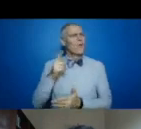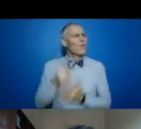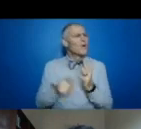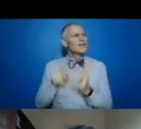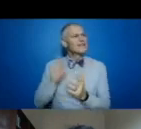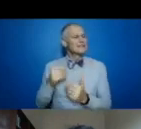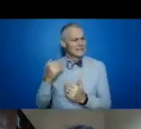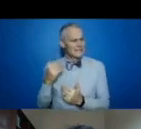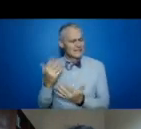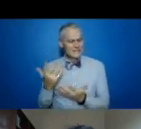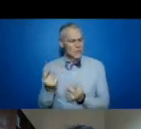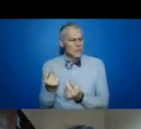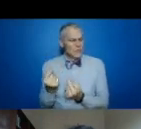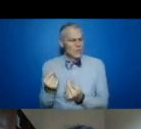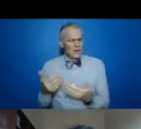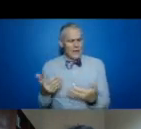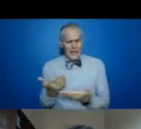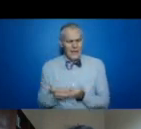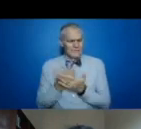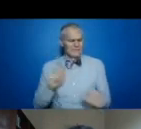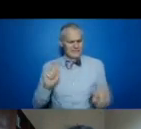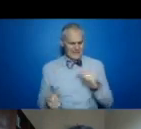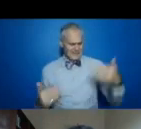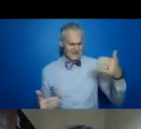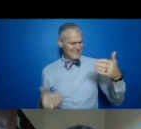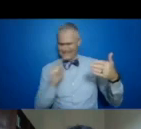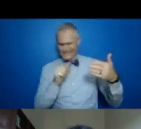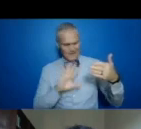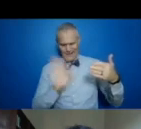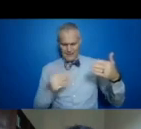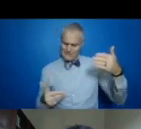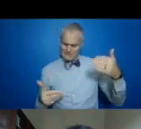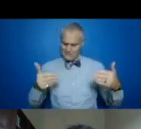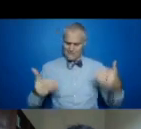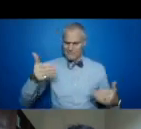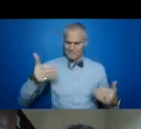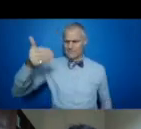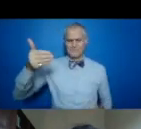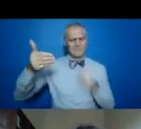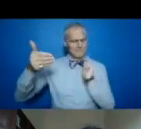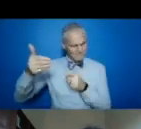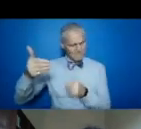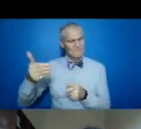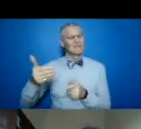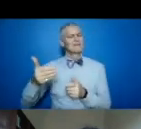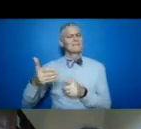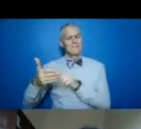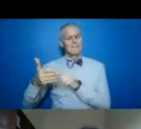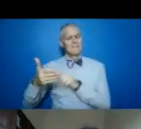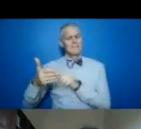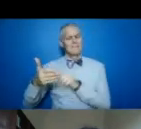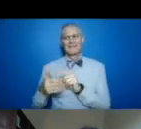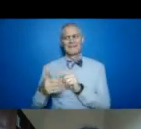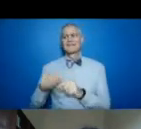necessary, what do we have to do to change the relationships, resources, structures, testimonial authority in order to make this counter